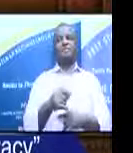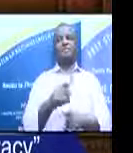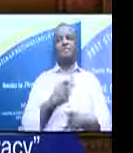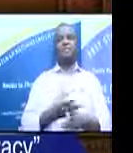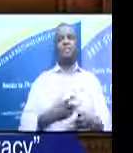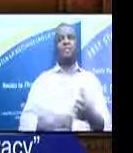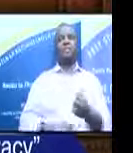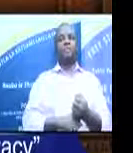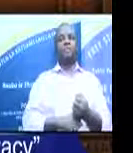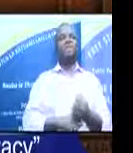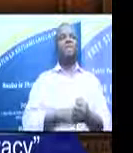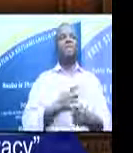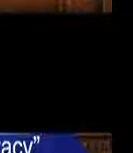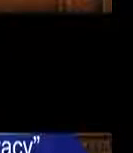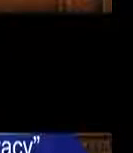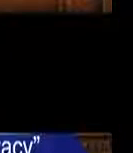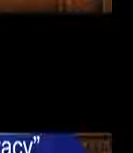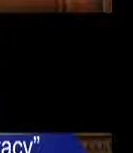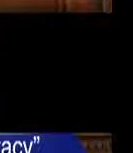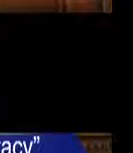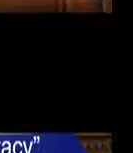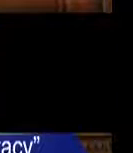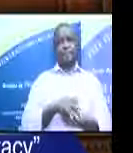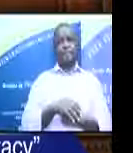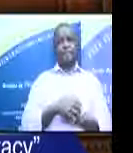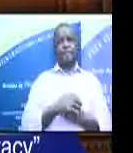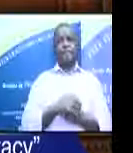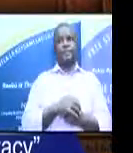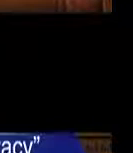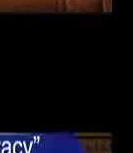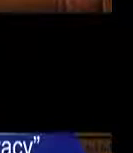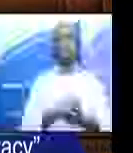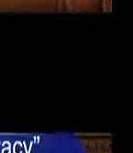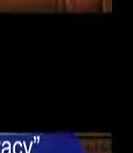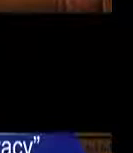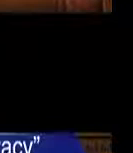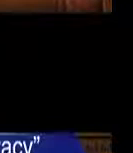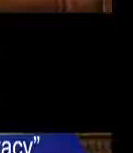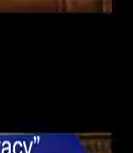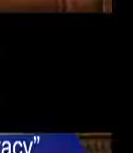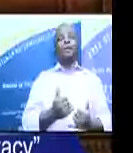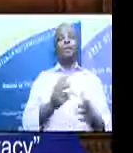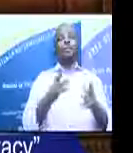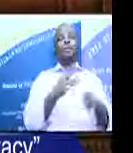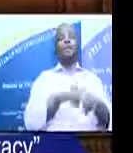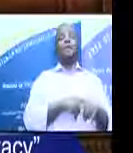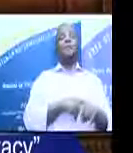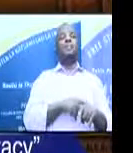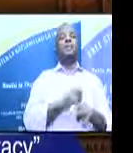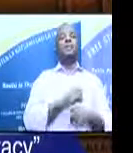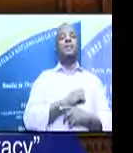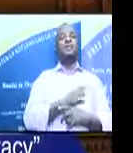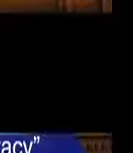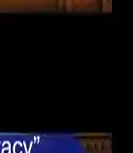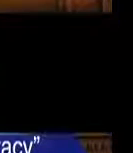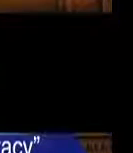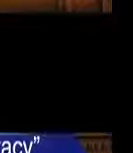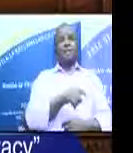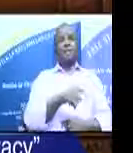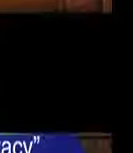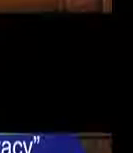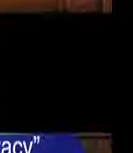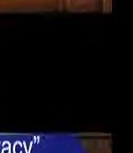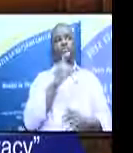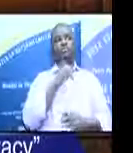current COVID-19 demands at the field hospital. As this field hospital was never in use but